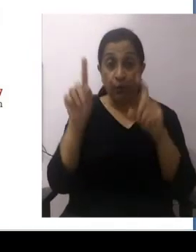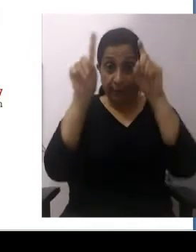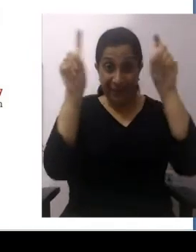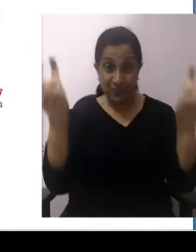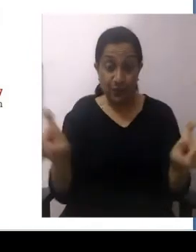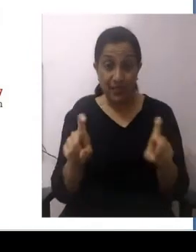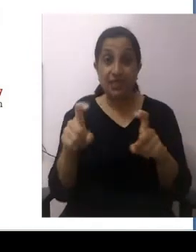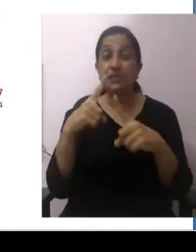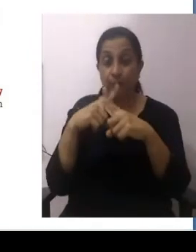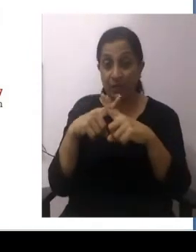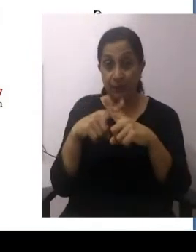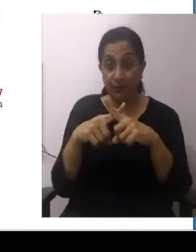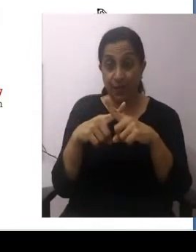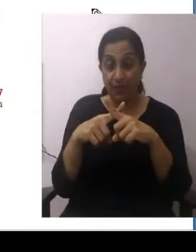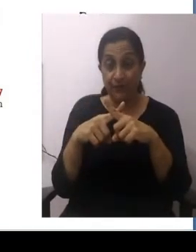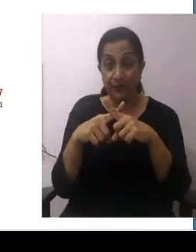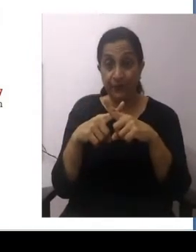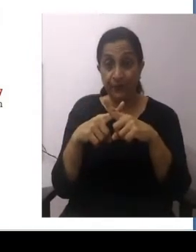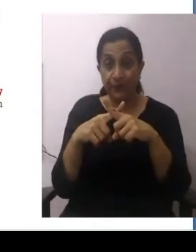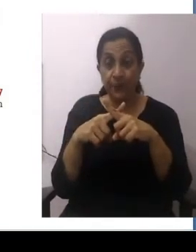take